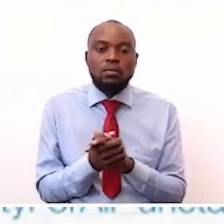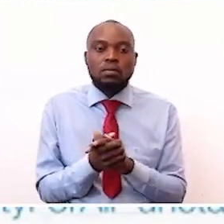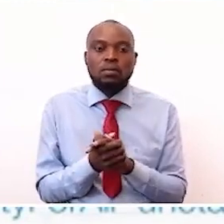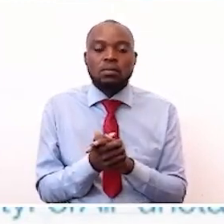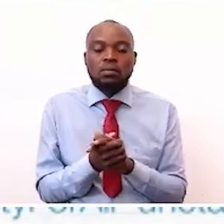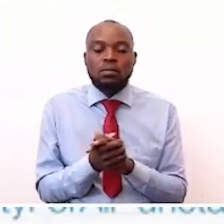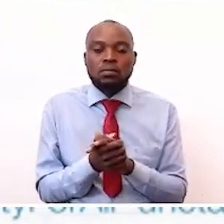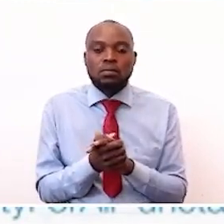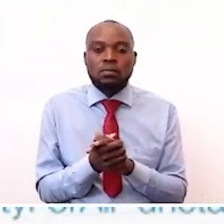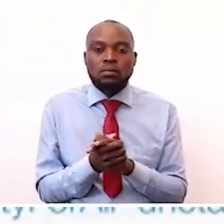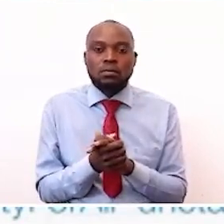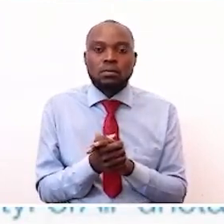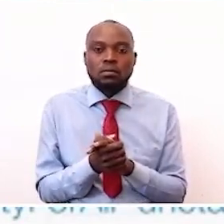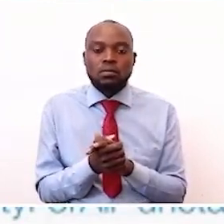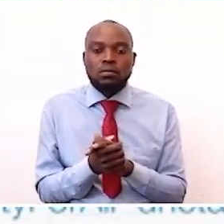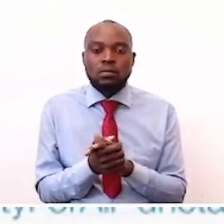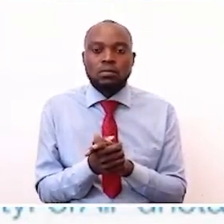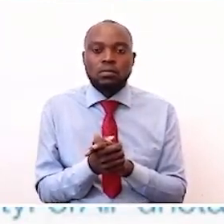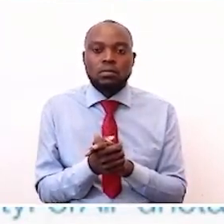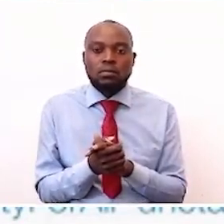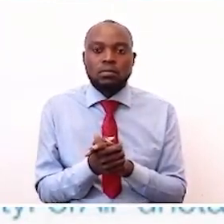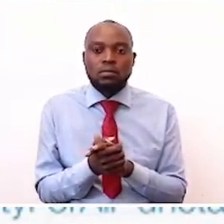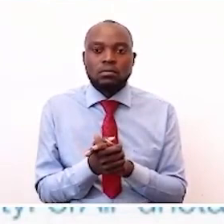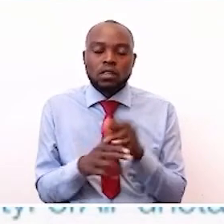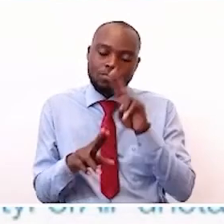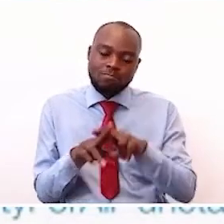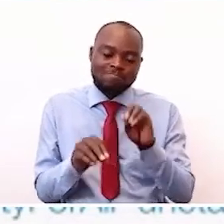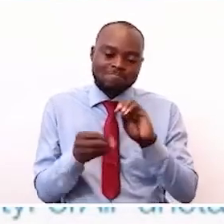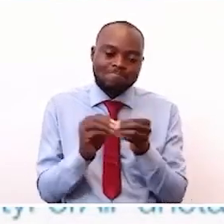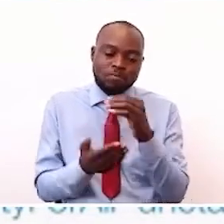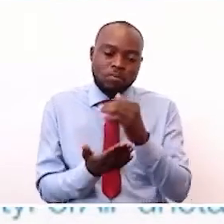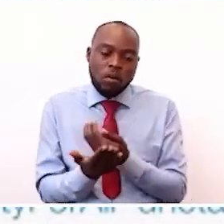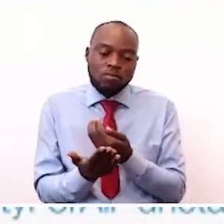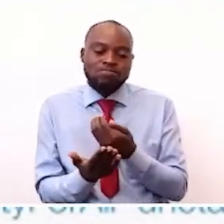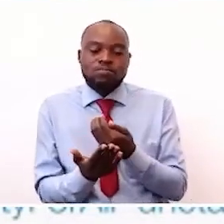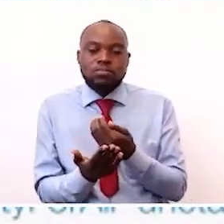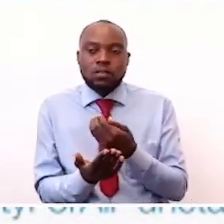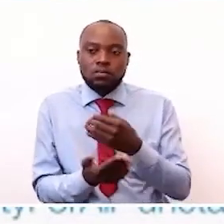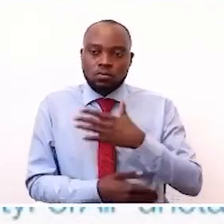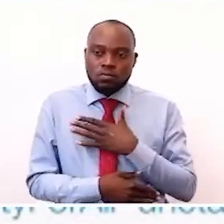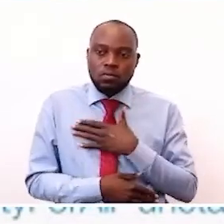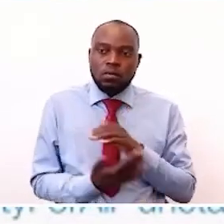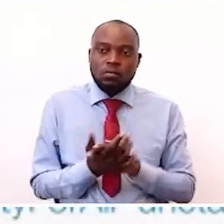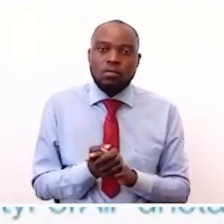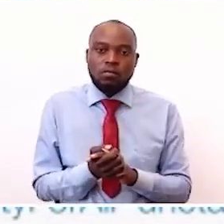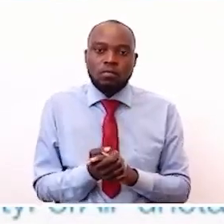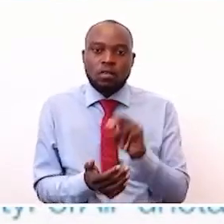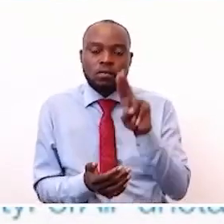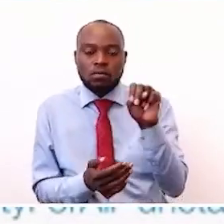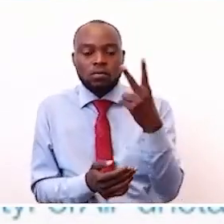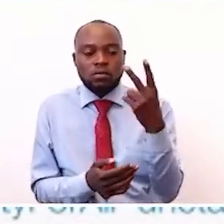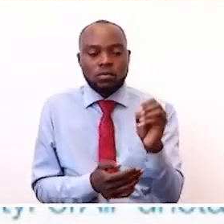has been unique in a way in that it has had net capital outflows throughout the period of the end of 2020